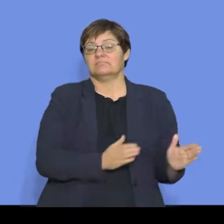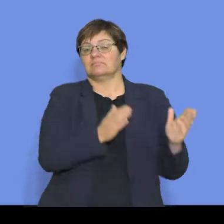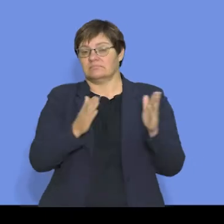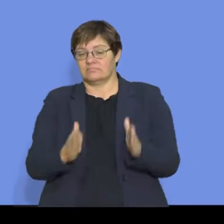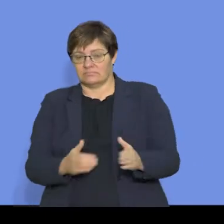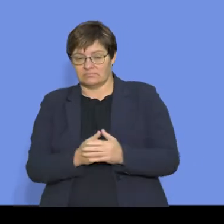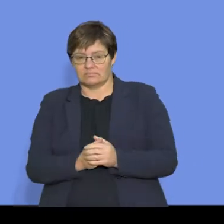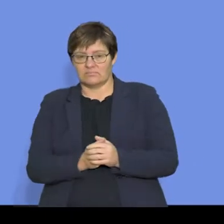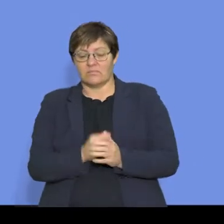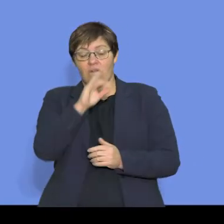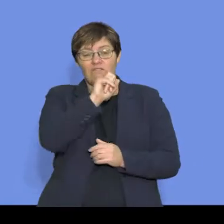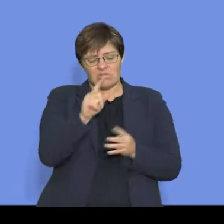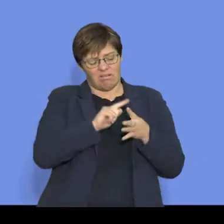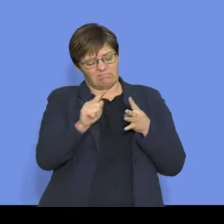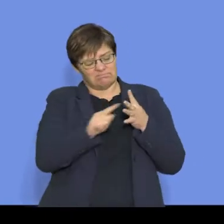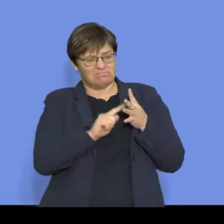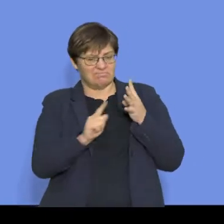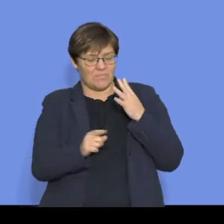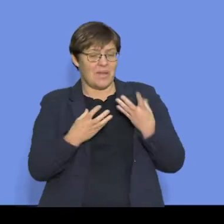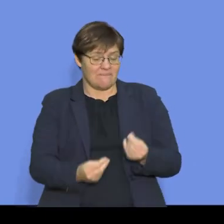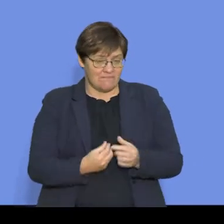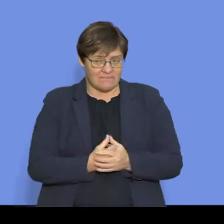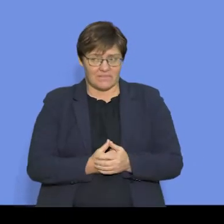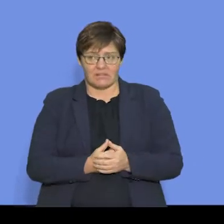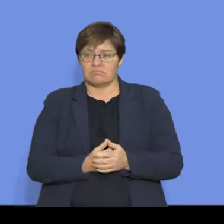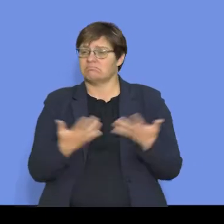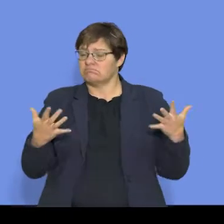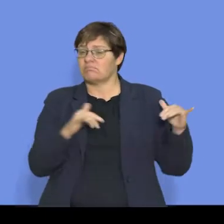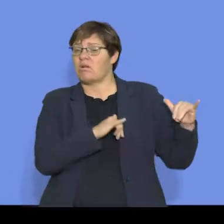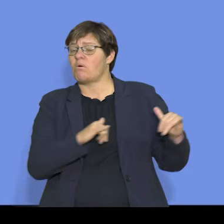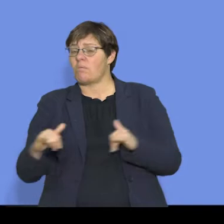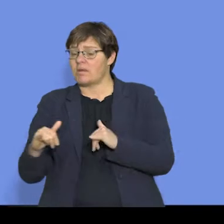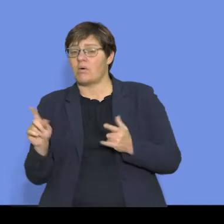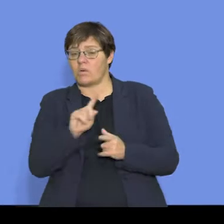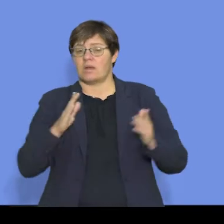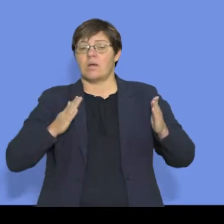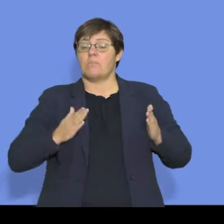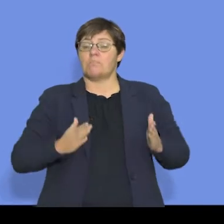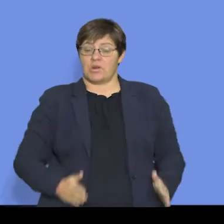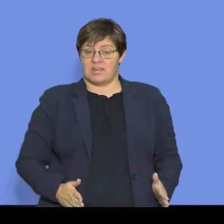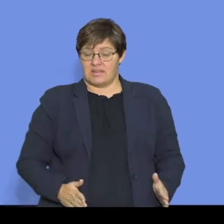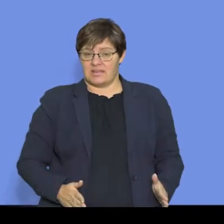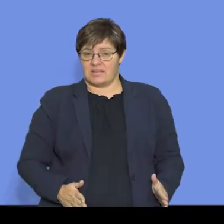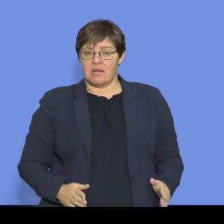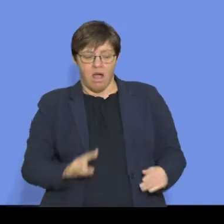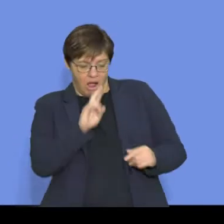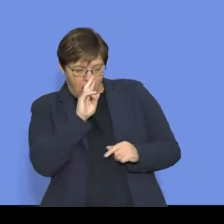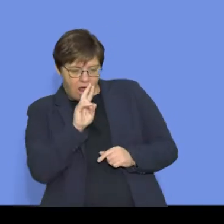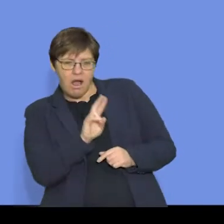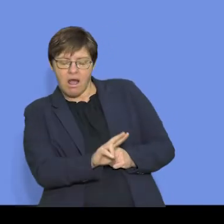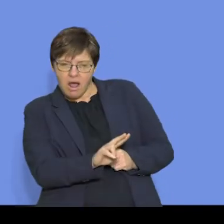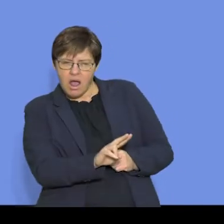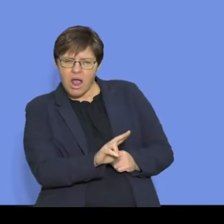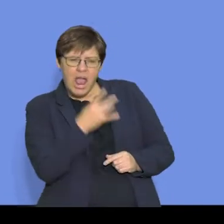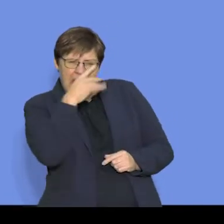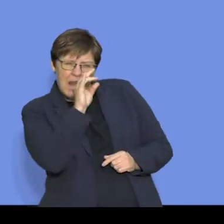Then there are different types of fossils. First of all, the most common type of fossil is the body fossil, where you're actually